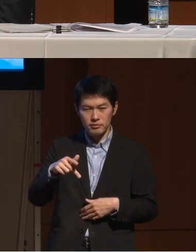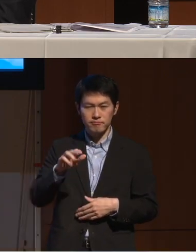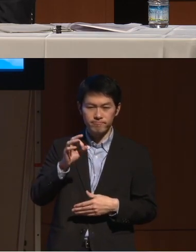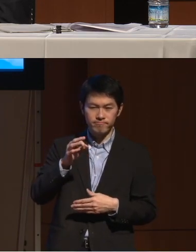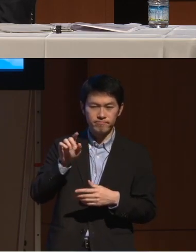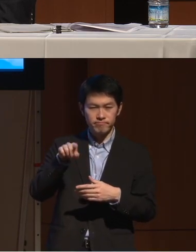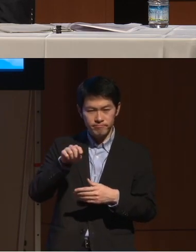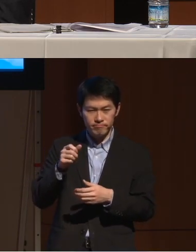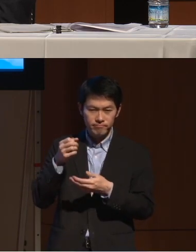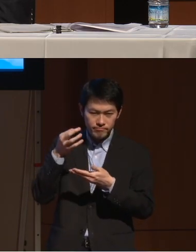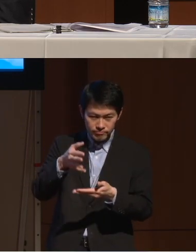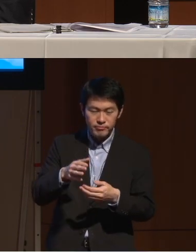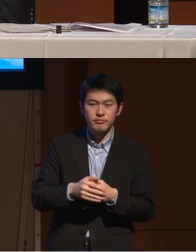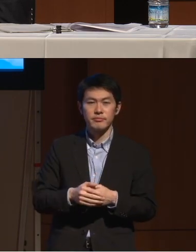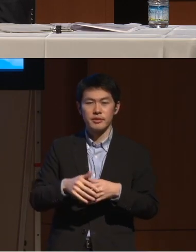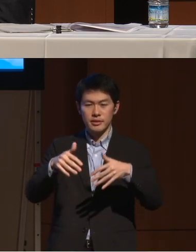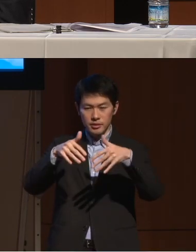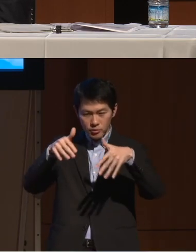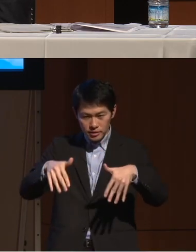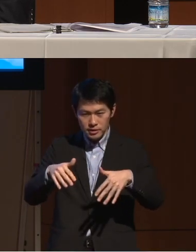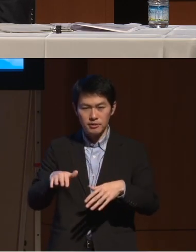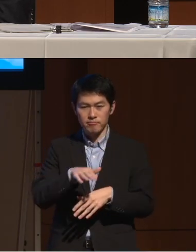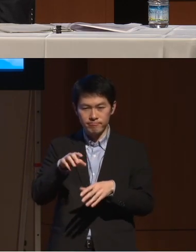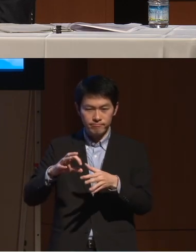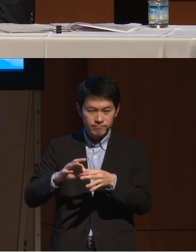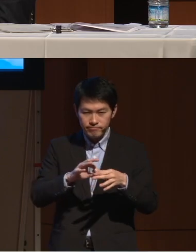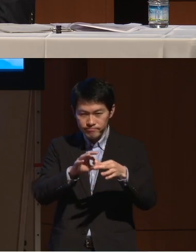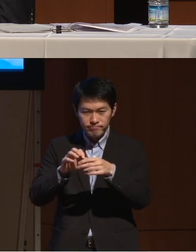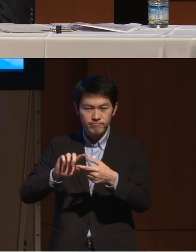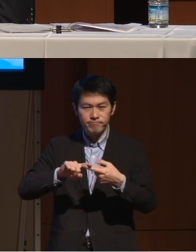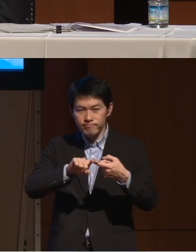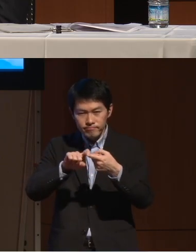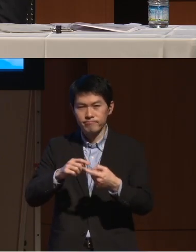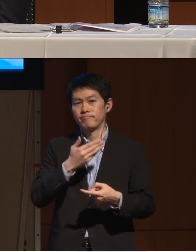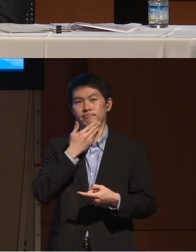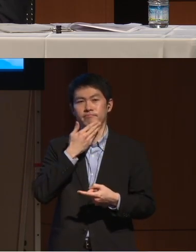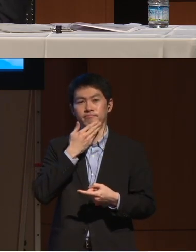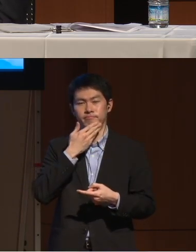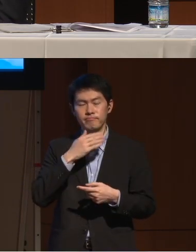in place that will be necessary for us to do this.